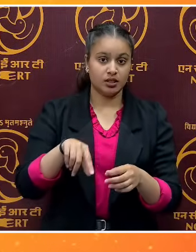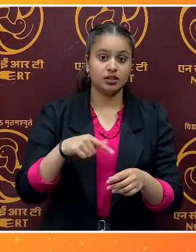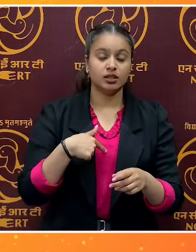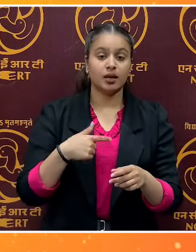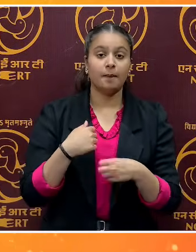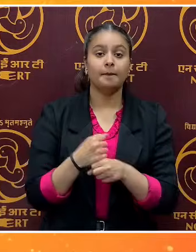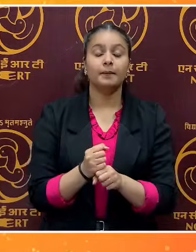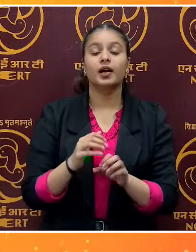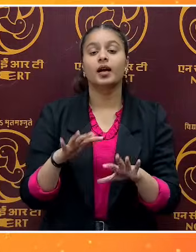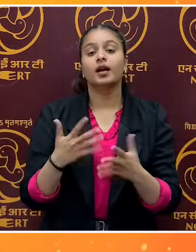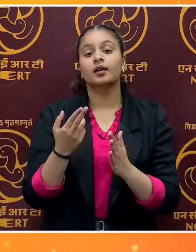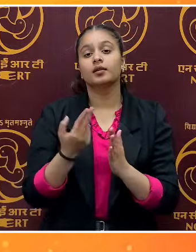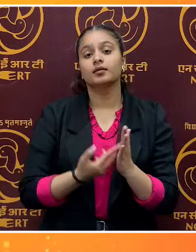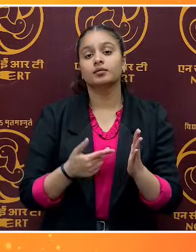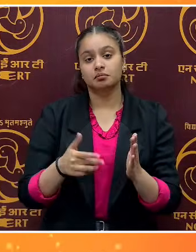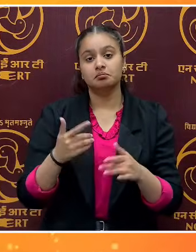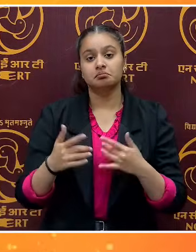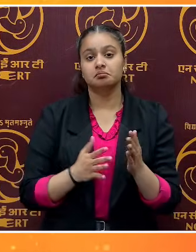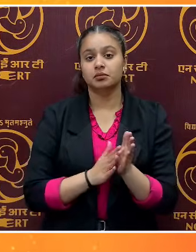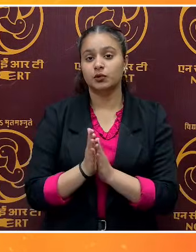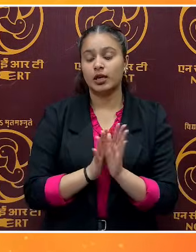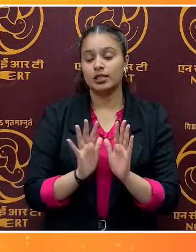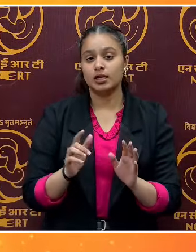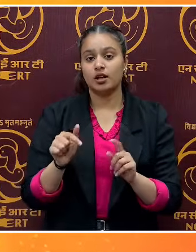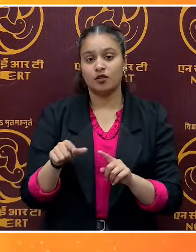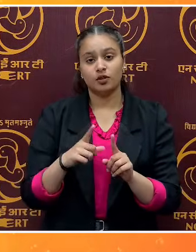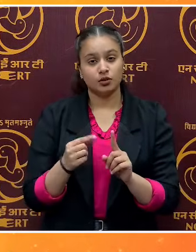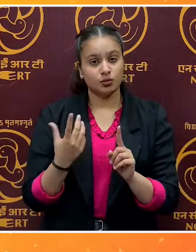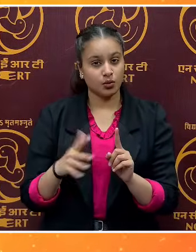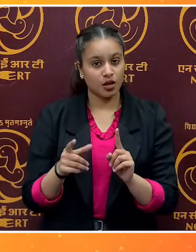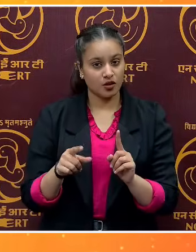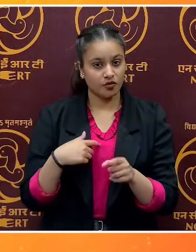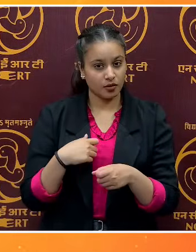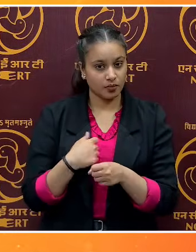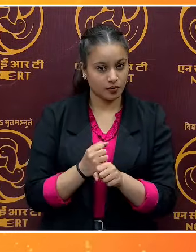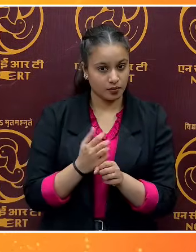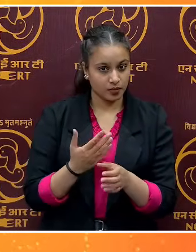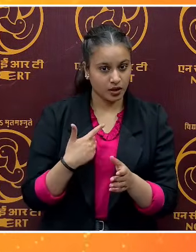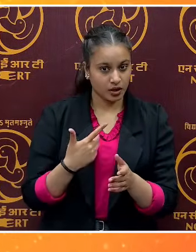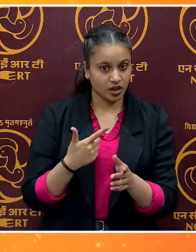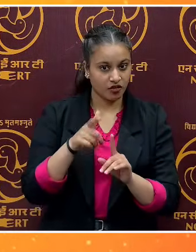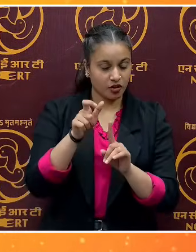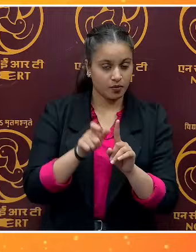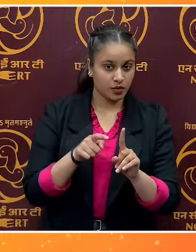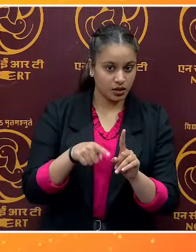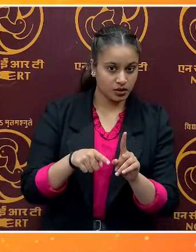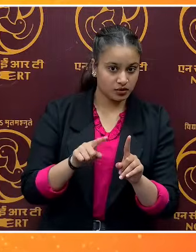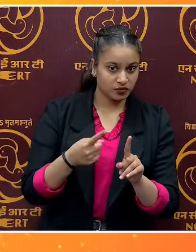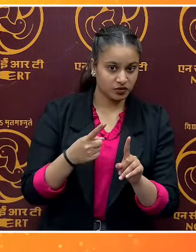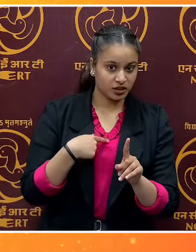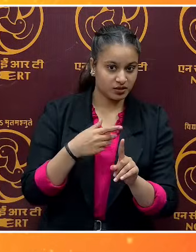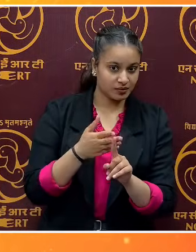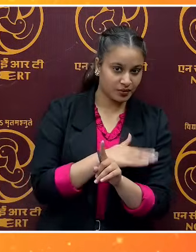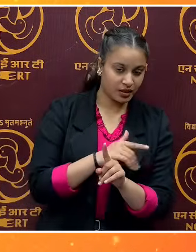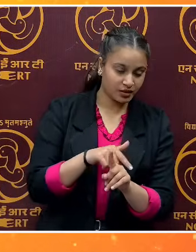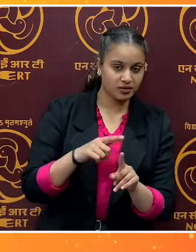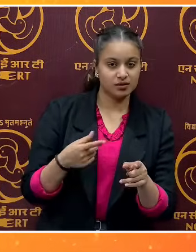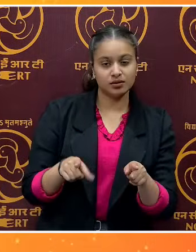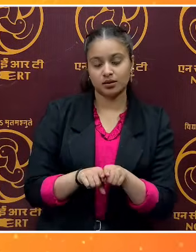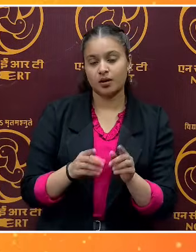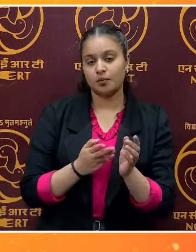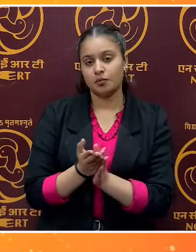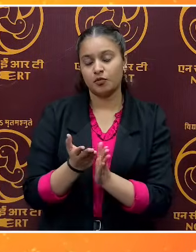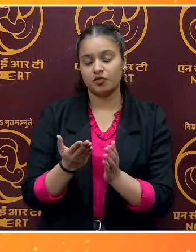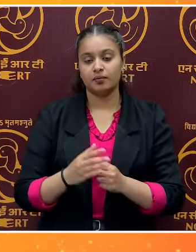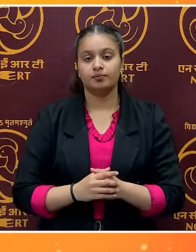bulge? That is interesting. I think we did it in the how to make a person in the first session. Similar to that, you